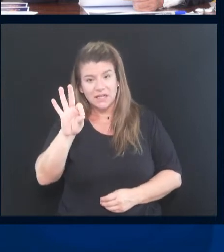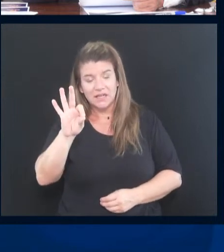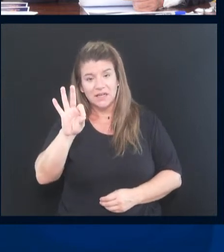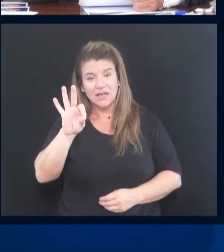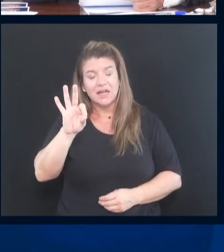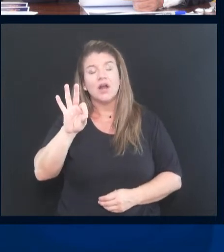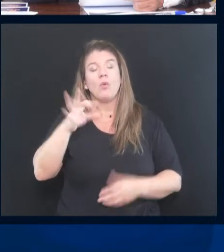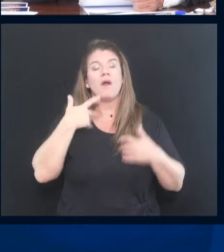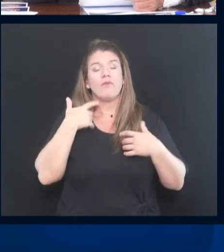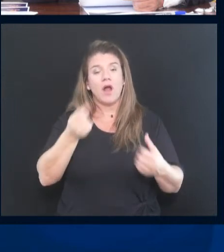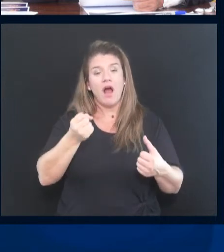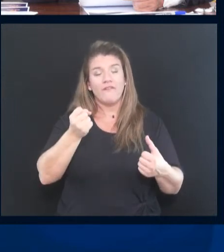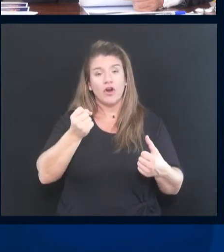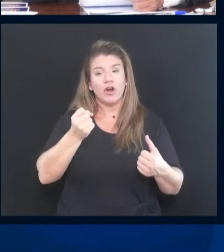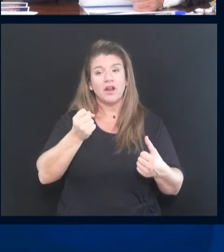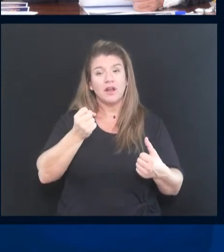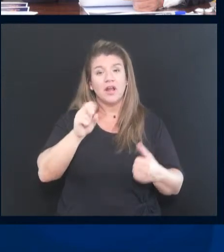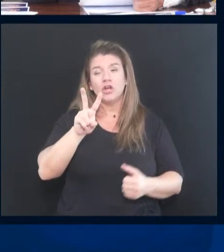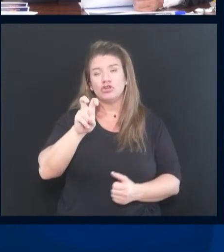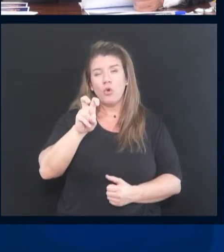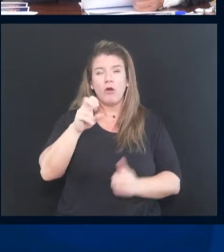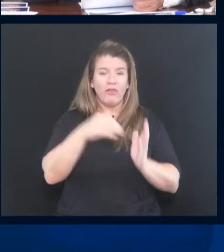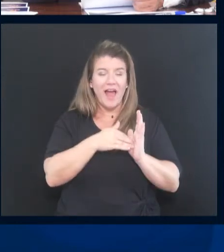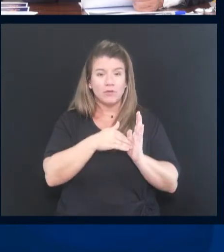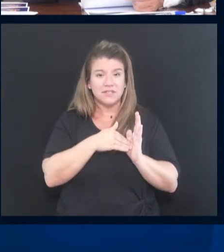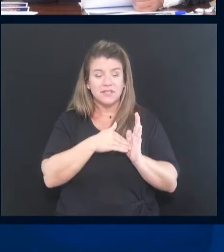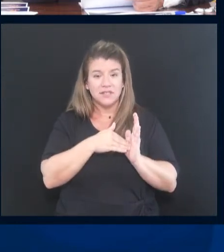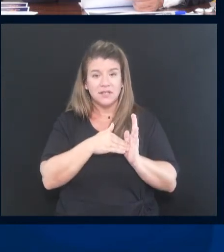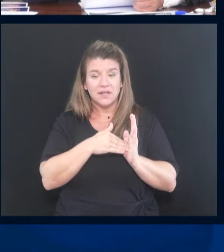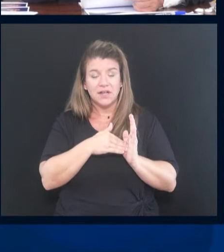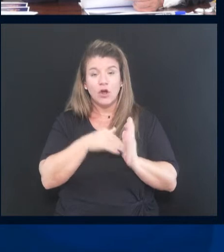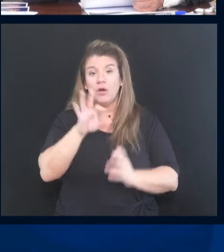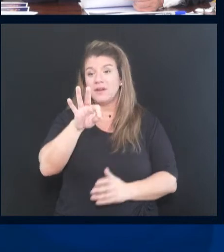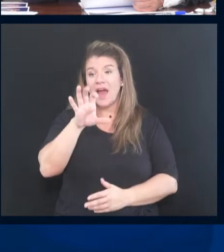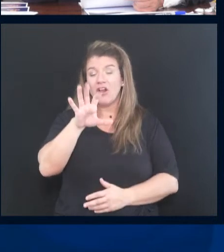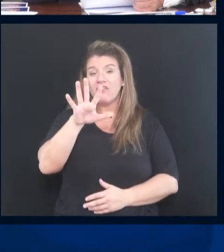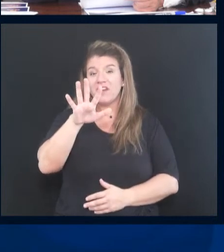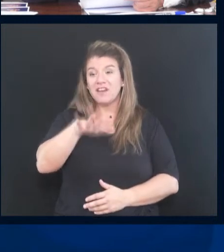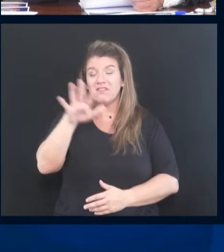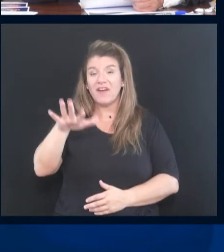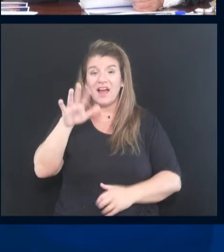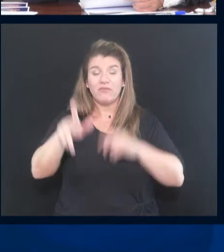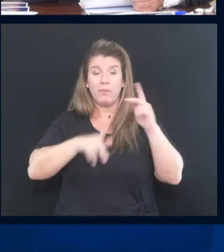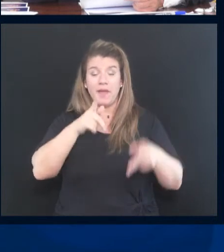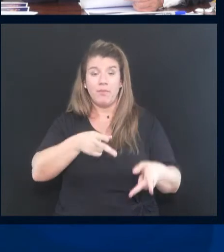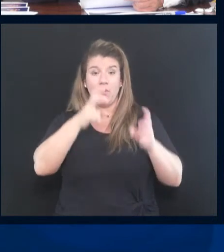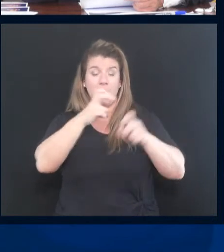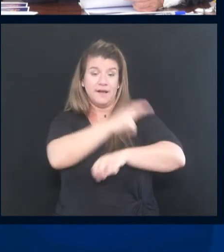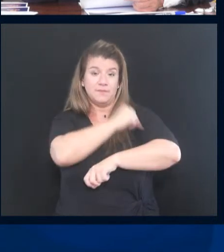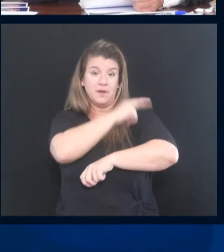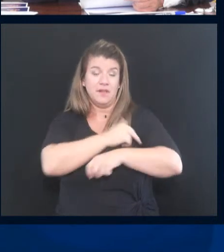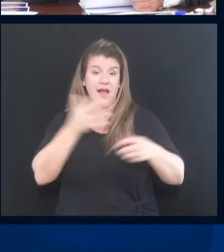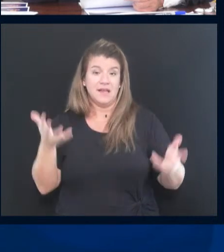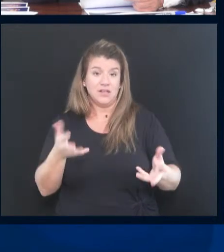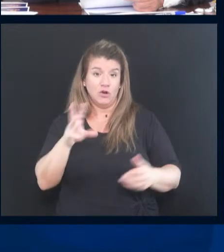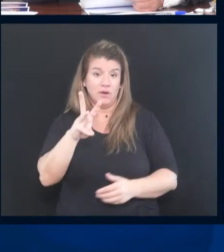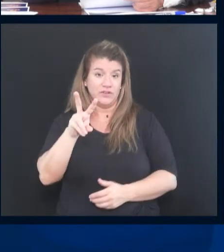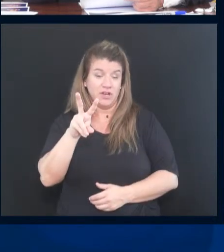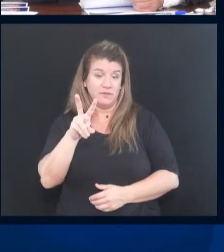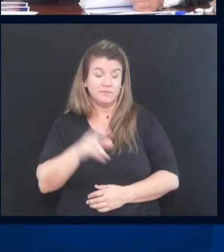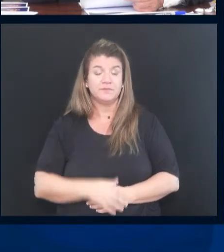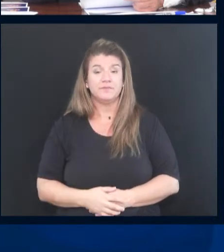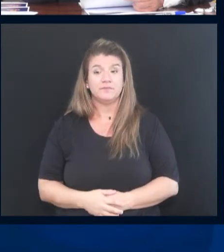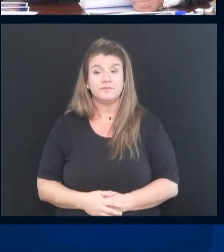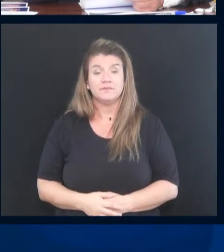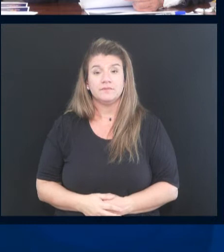We have recovered cases of almost 200,000. We have 955 people hospitalized in West Virginia. You know, it